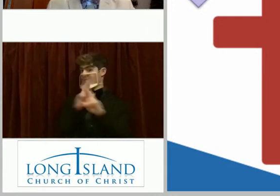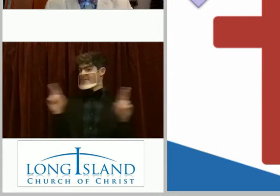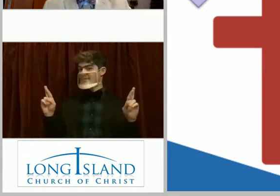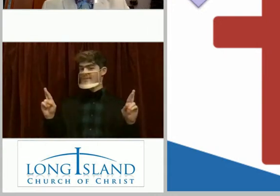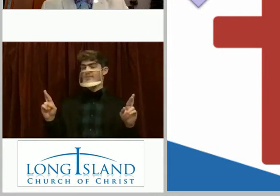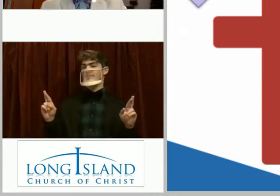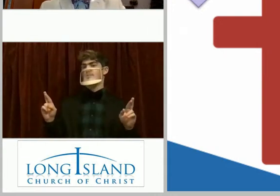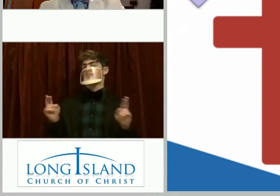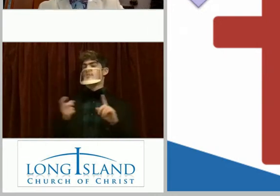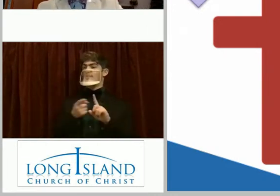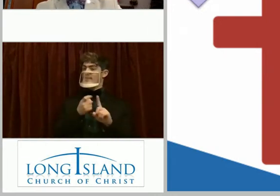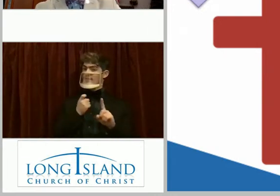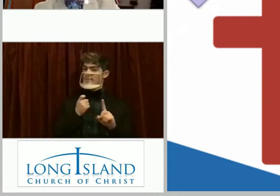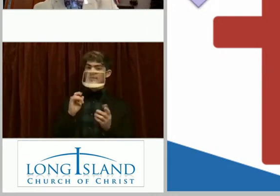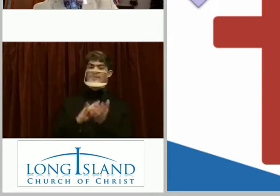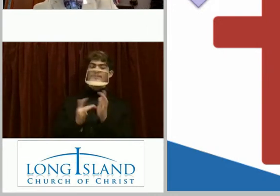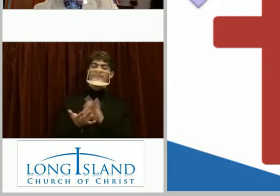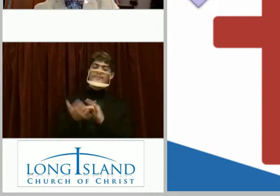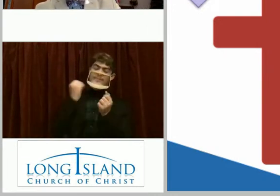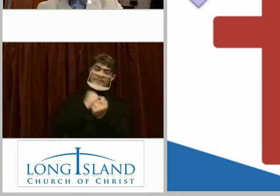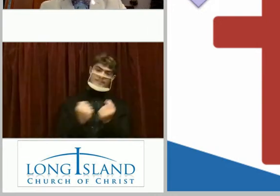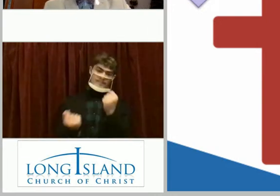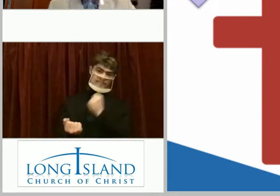the act of compassion of the cross.